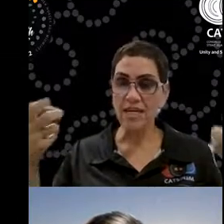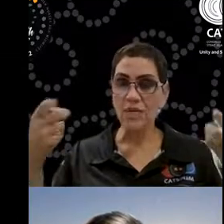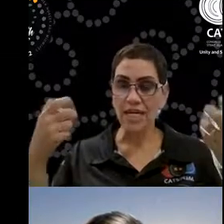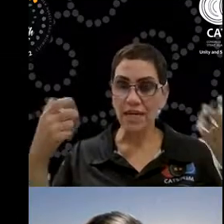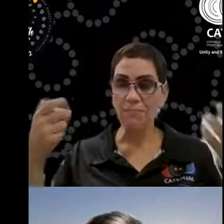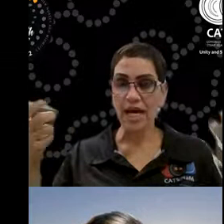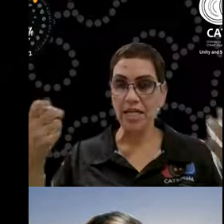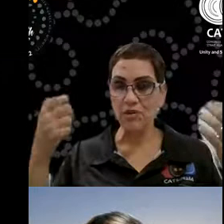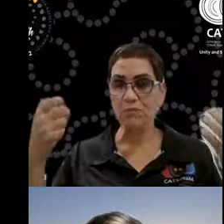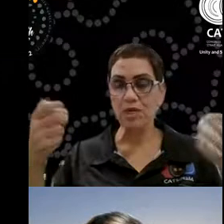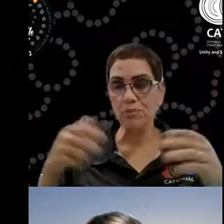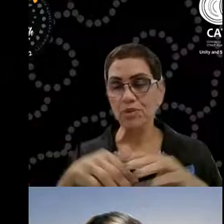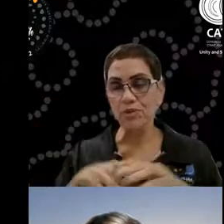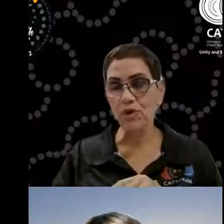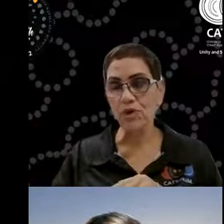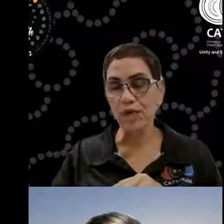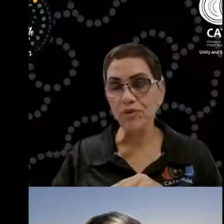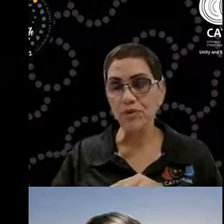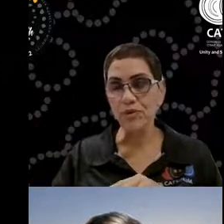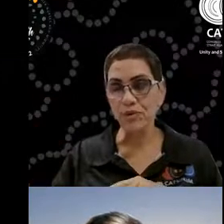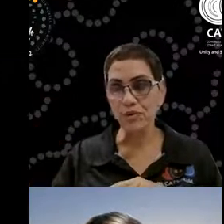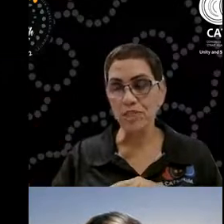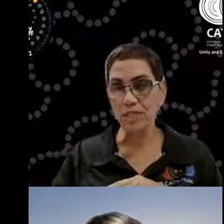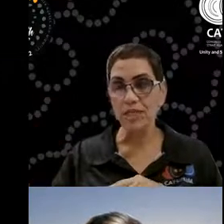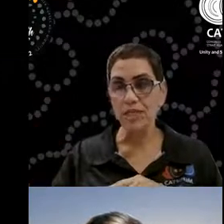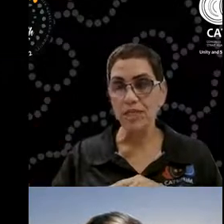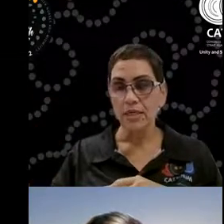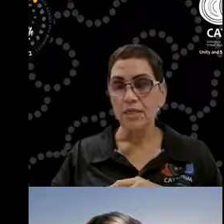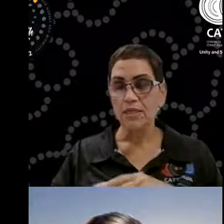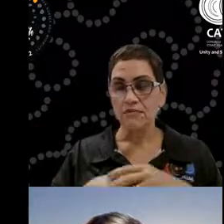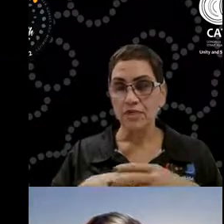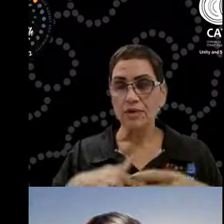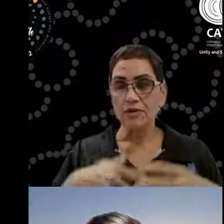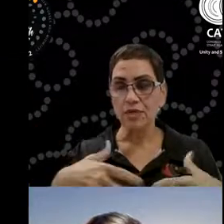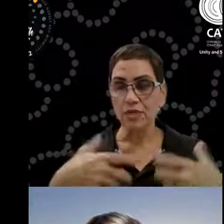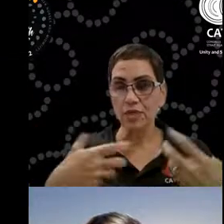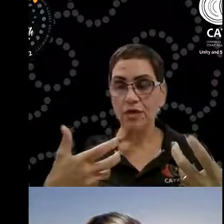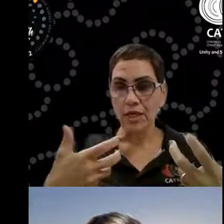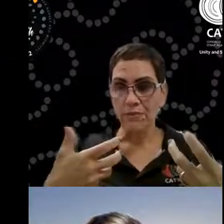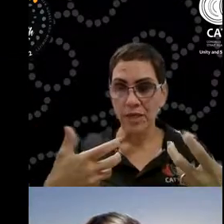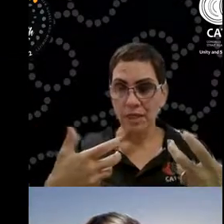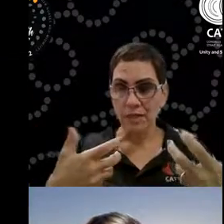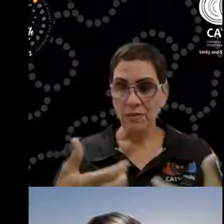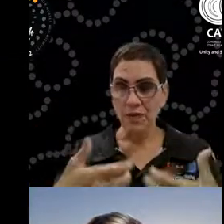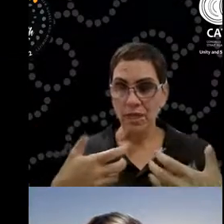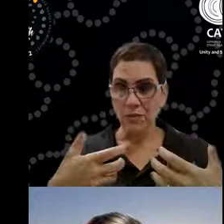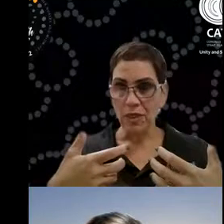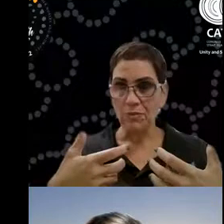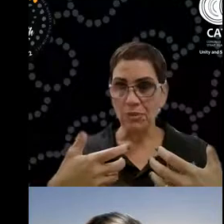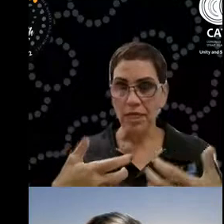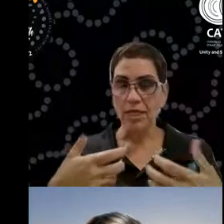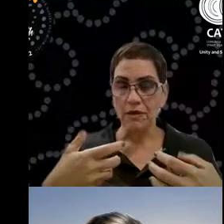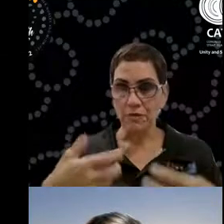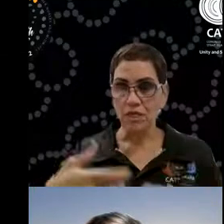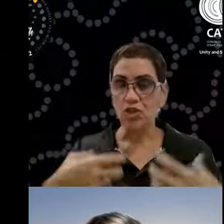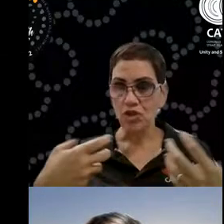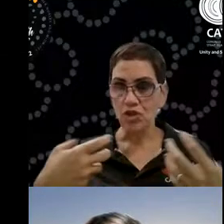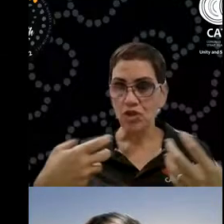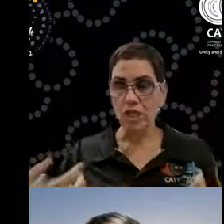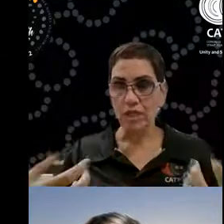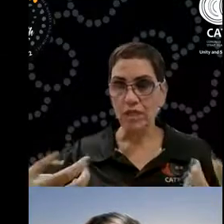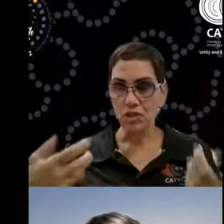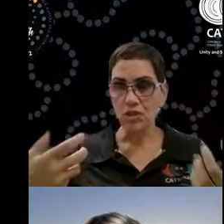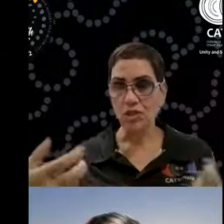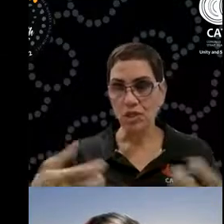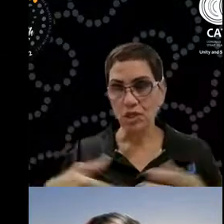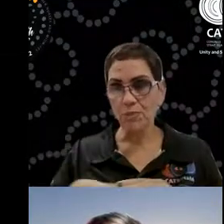this training impacted on people's learning across it. So it's the very first time that we're bringing a